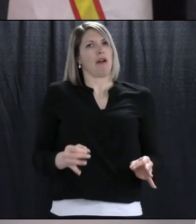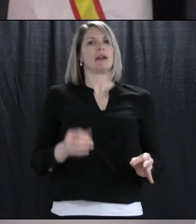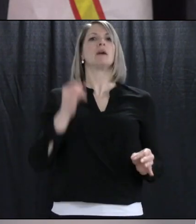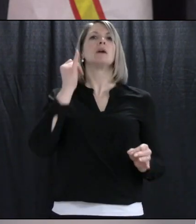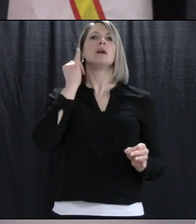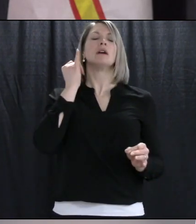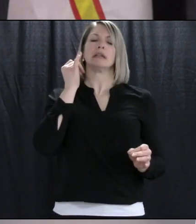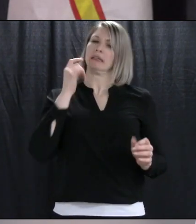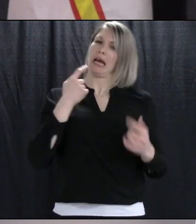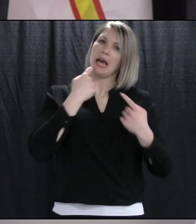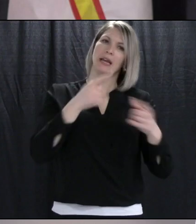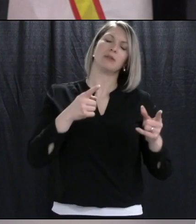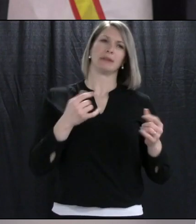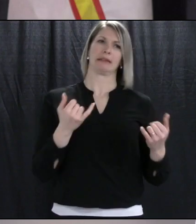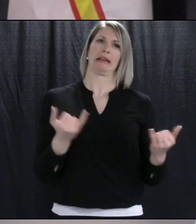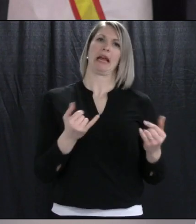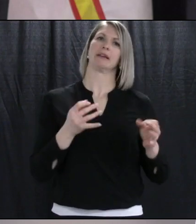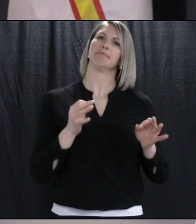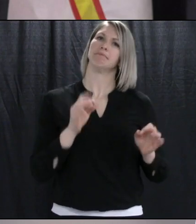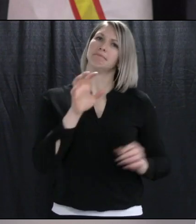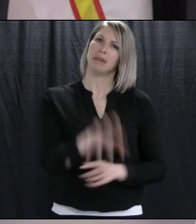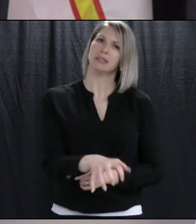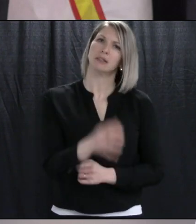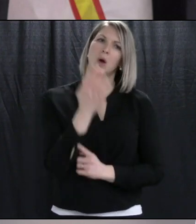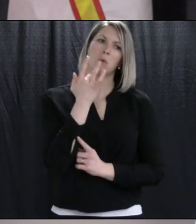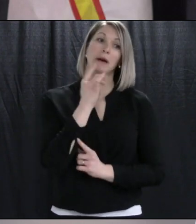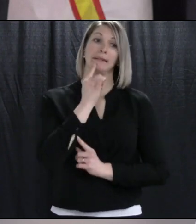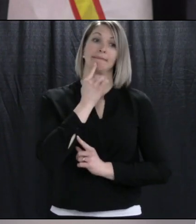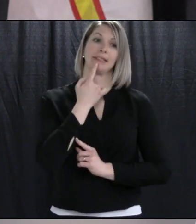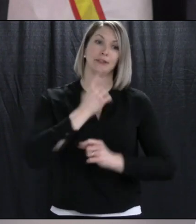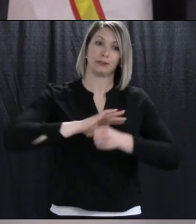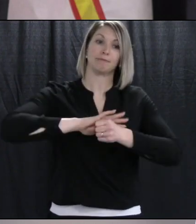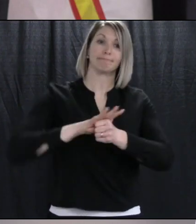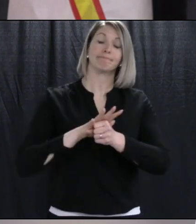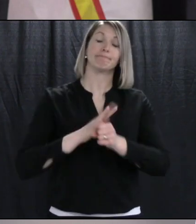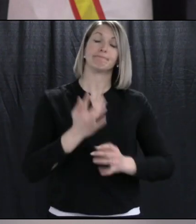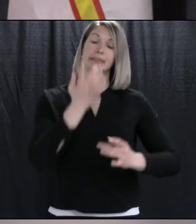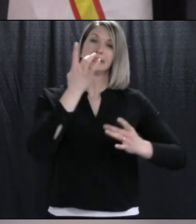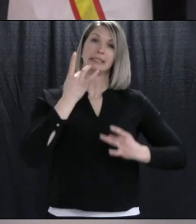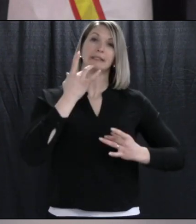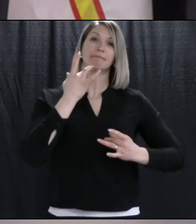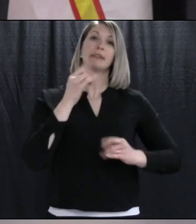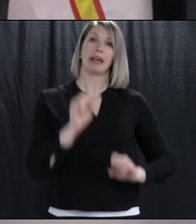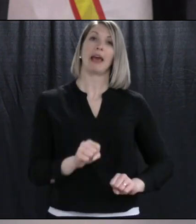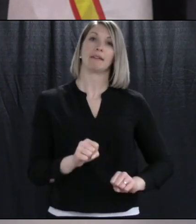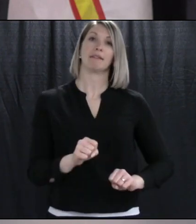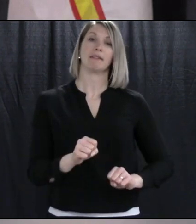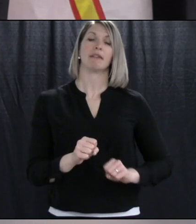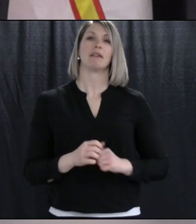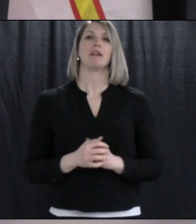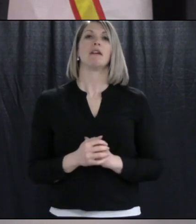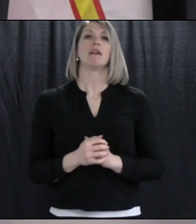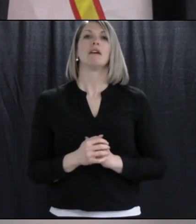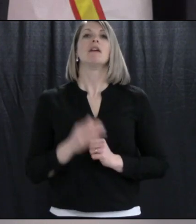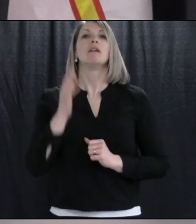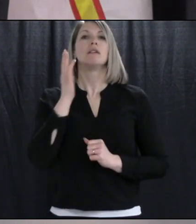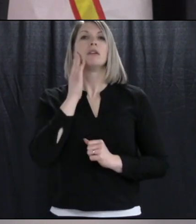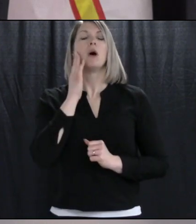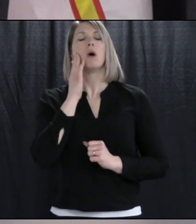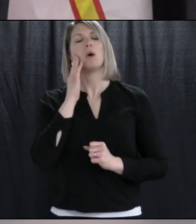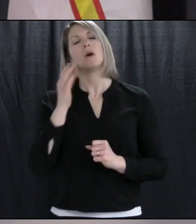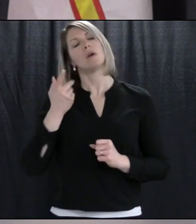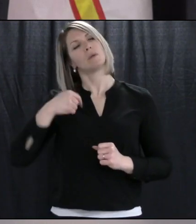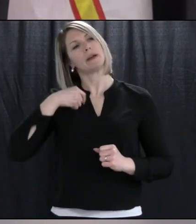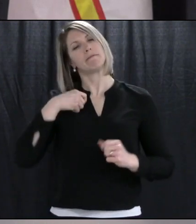serious, we would not be doing this. We are looking at implementing any and all measures that we can that would